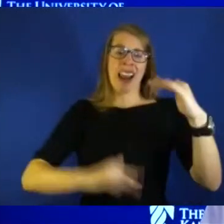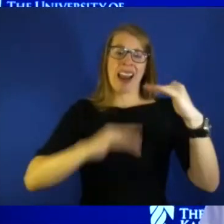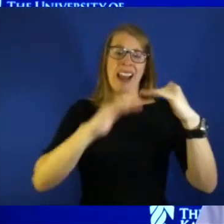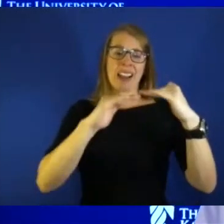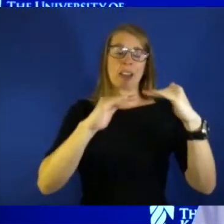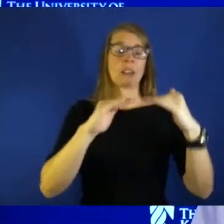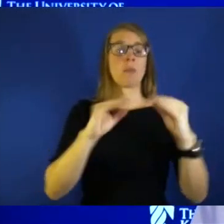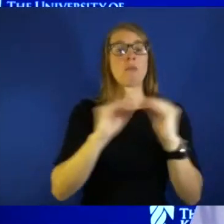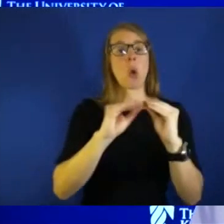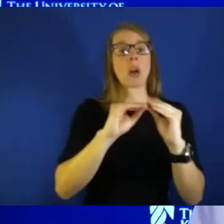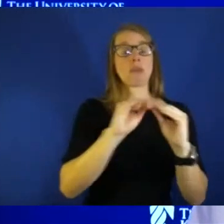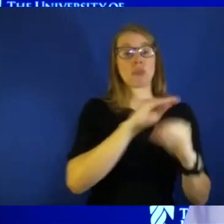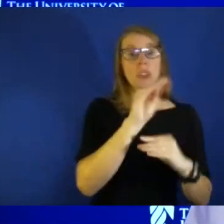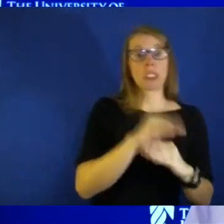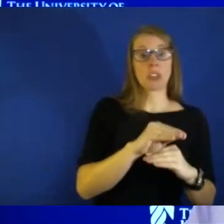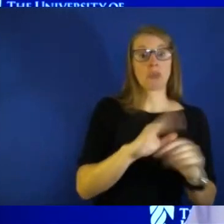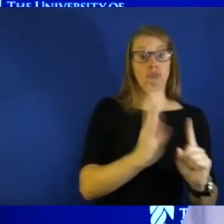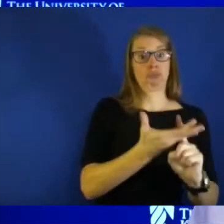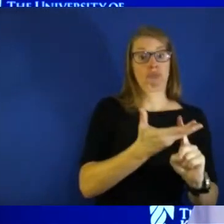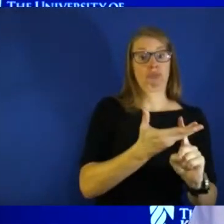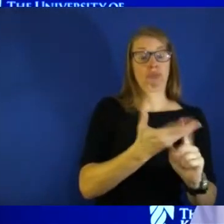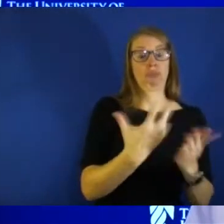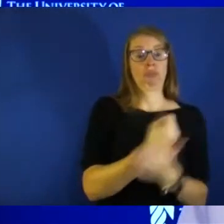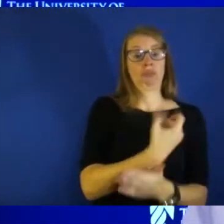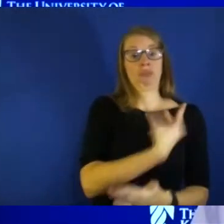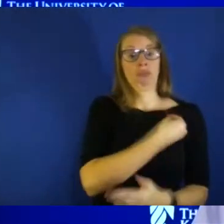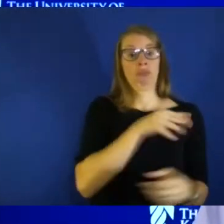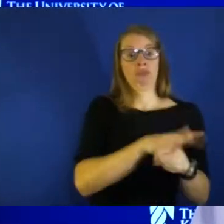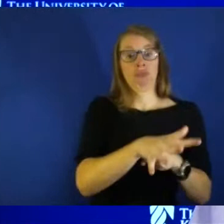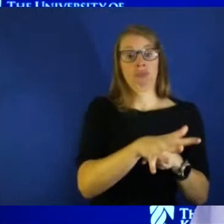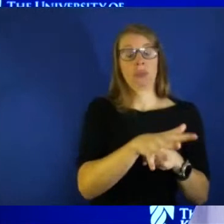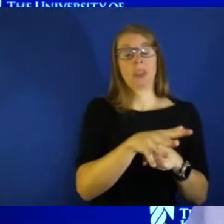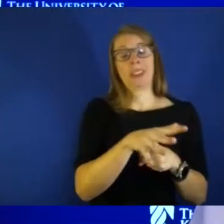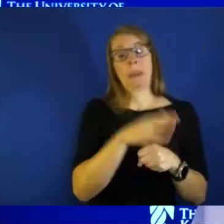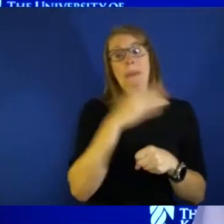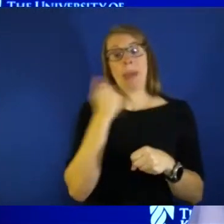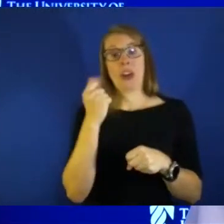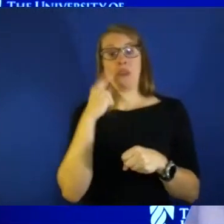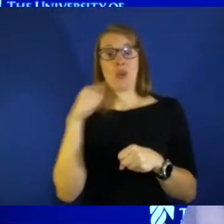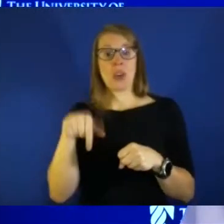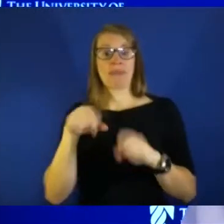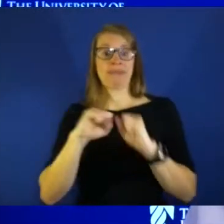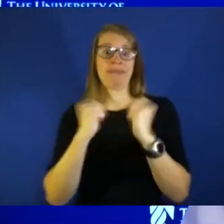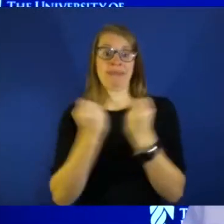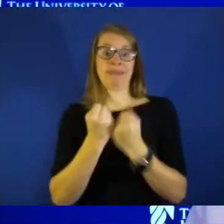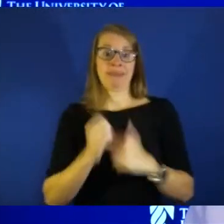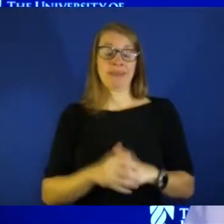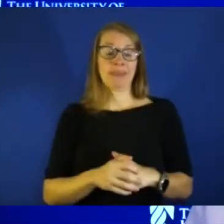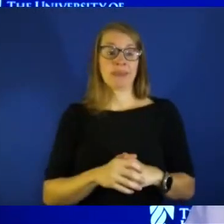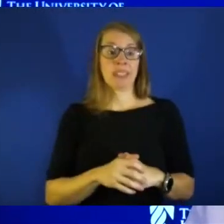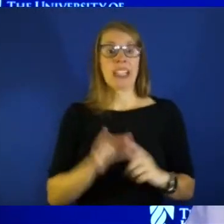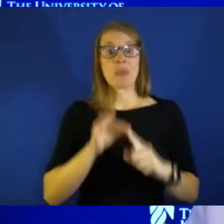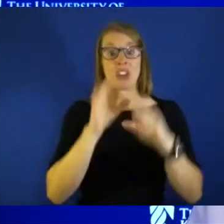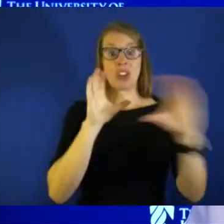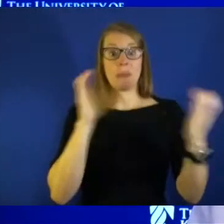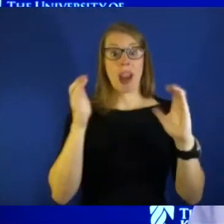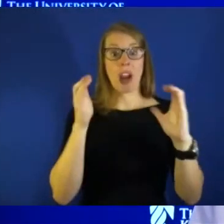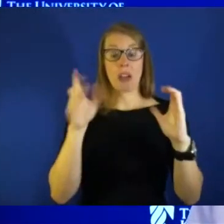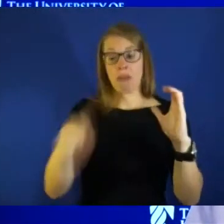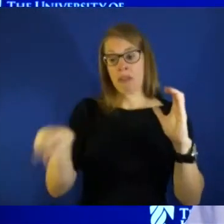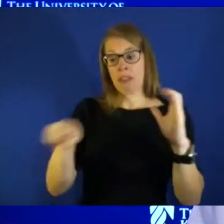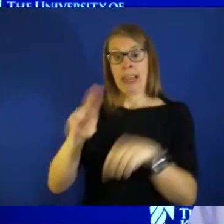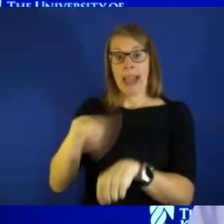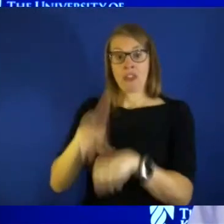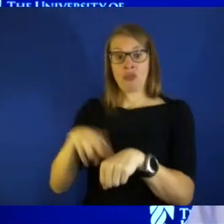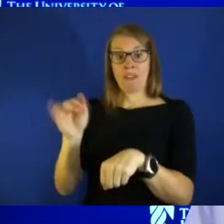people that we can get fully vaccinated, the better off we're going to be, especially when you're comparing just those that have had the natural